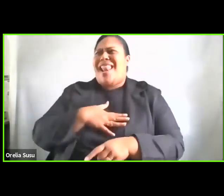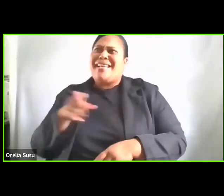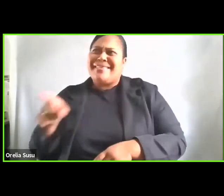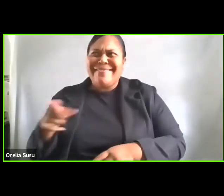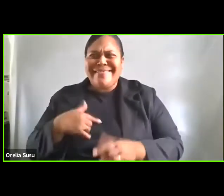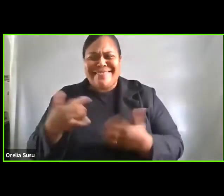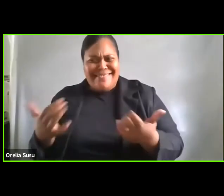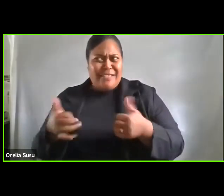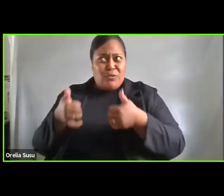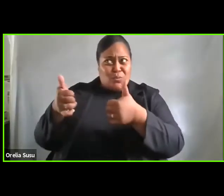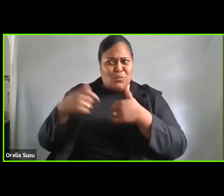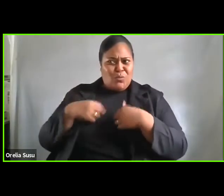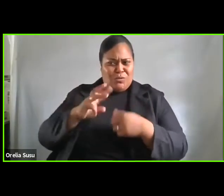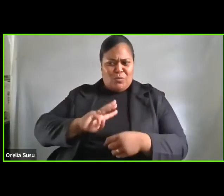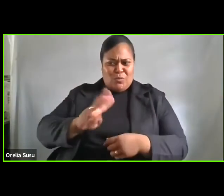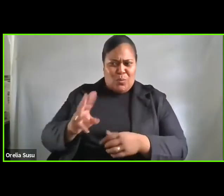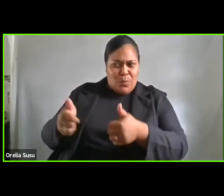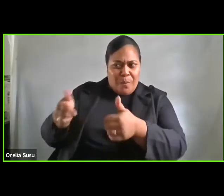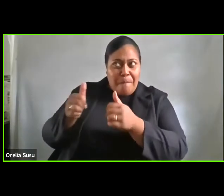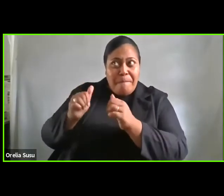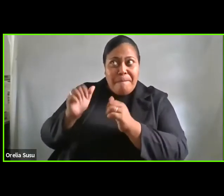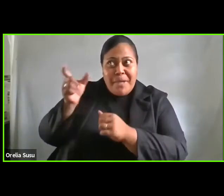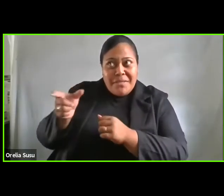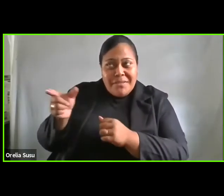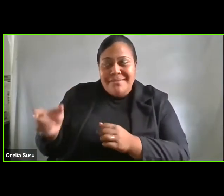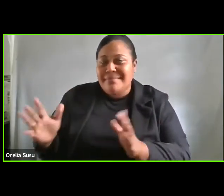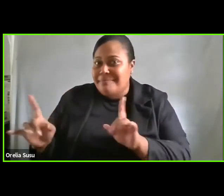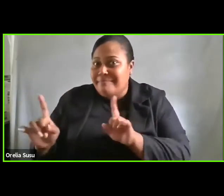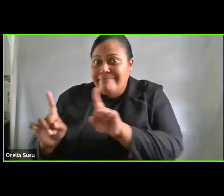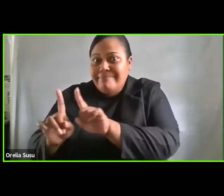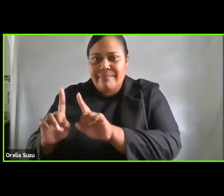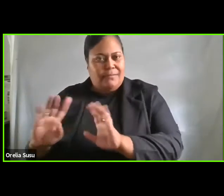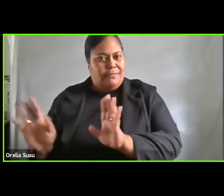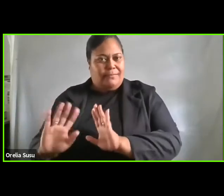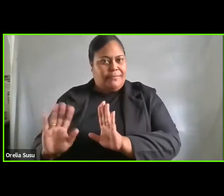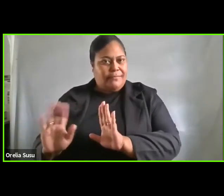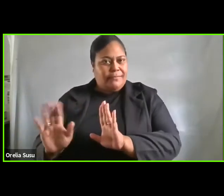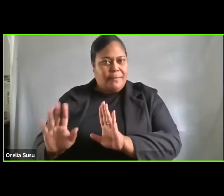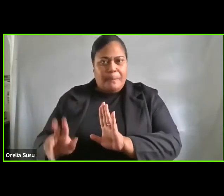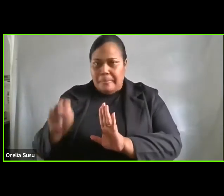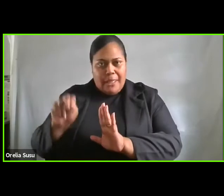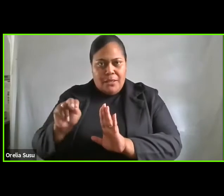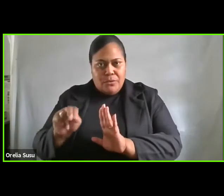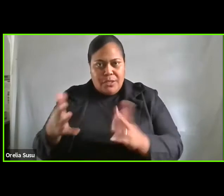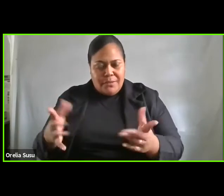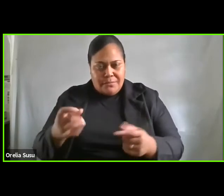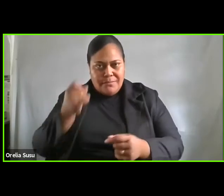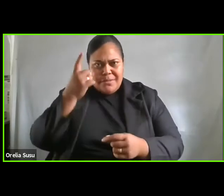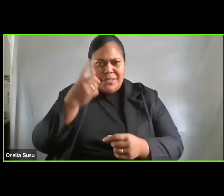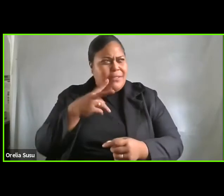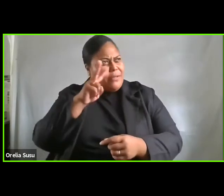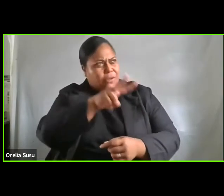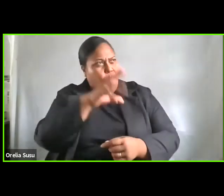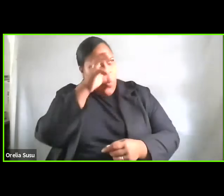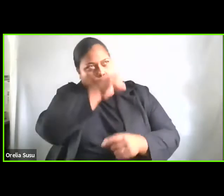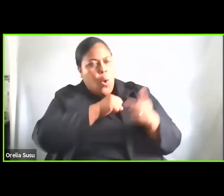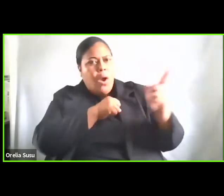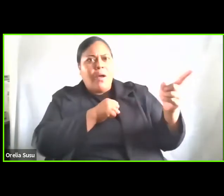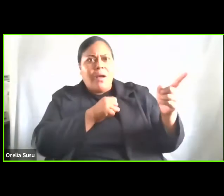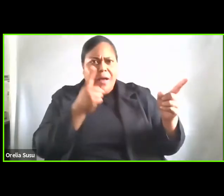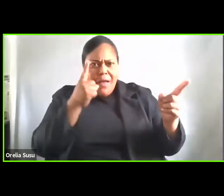good moral person or whatever other human things that labels that we put on each other then suddenly you are disqualified